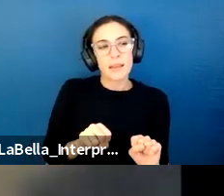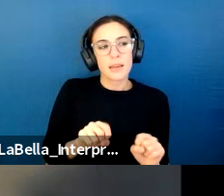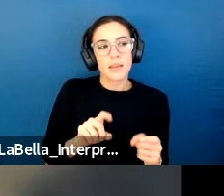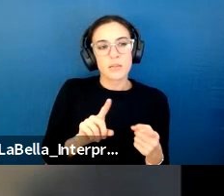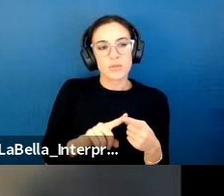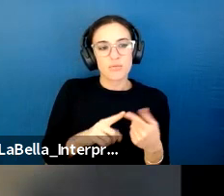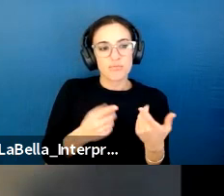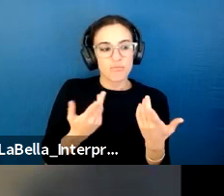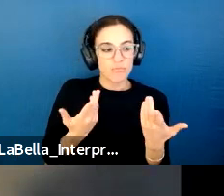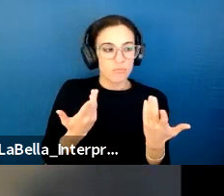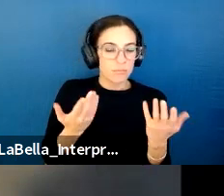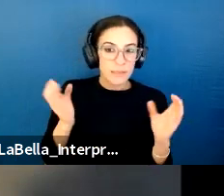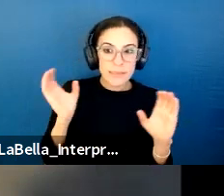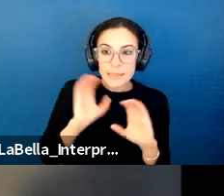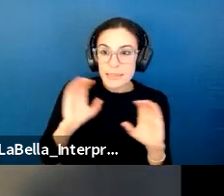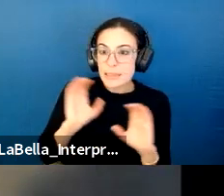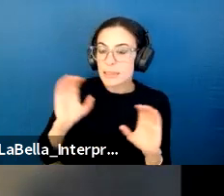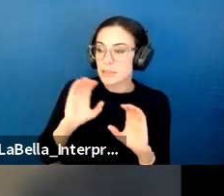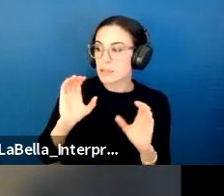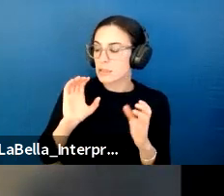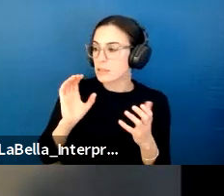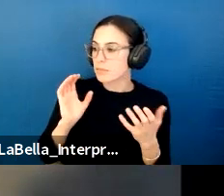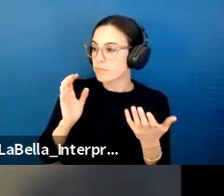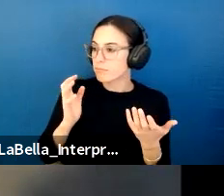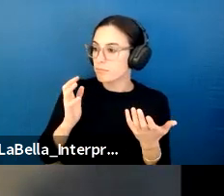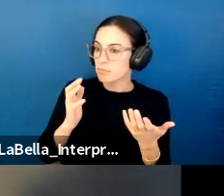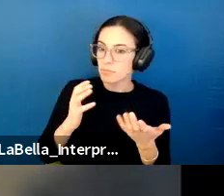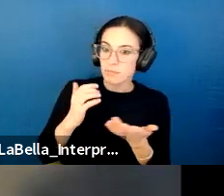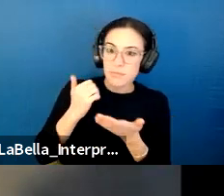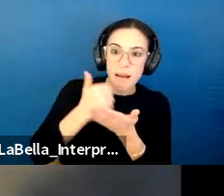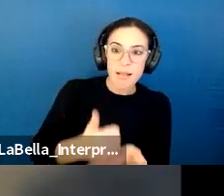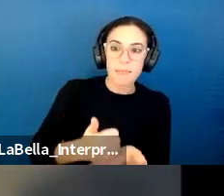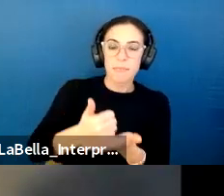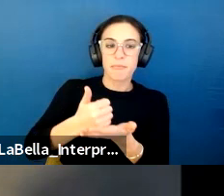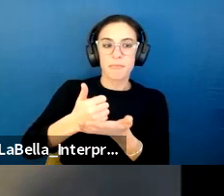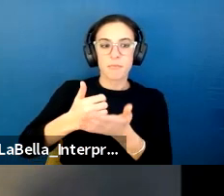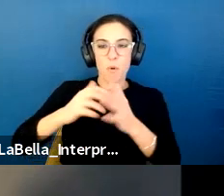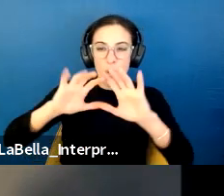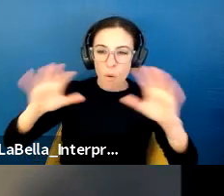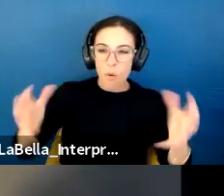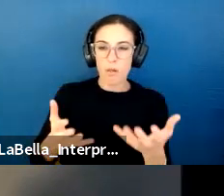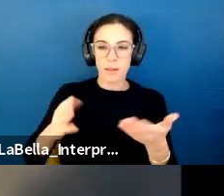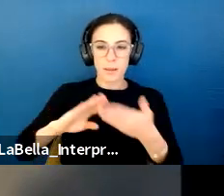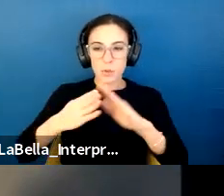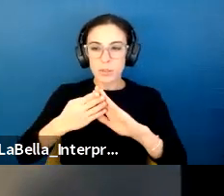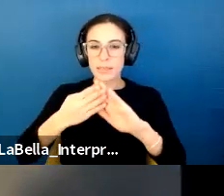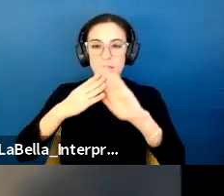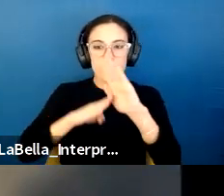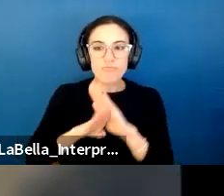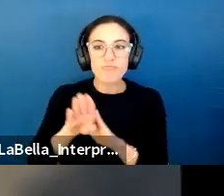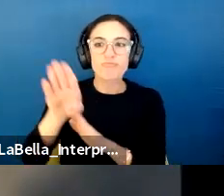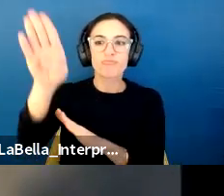seek to help whole communities thrive and flourish. I'm a